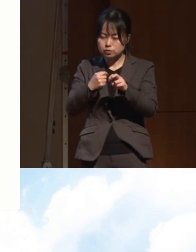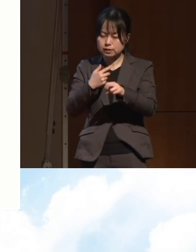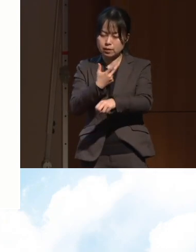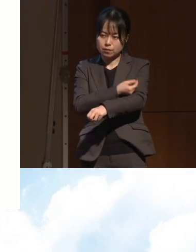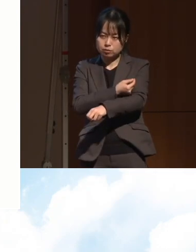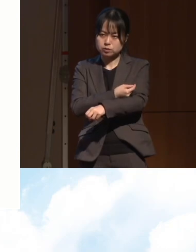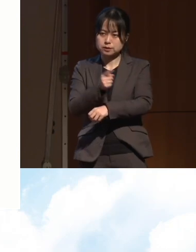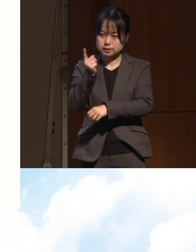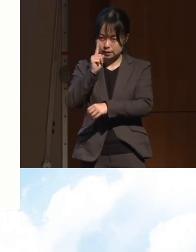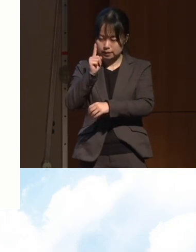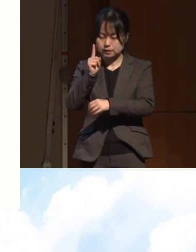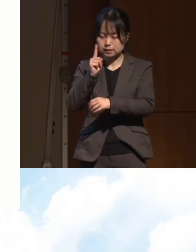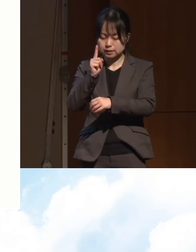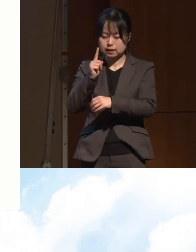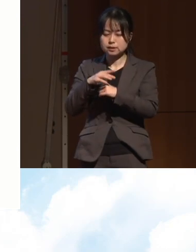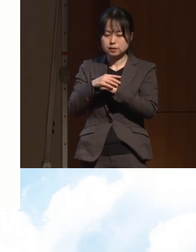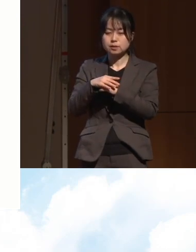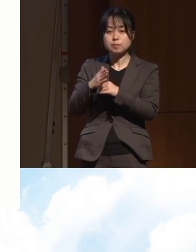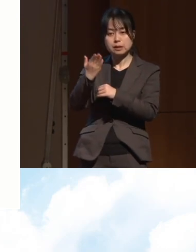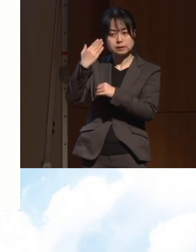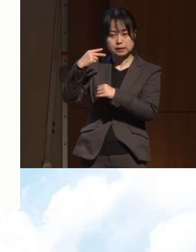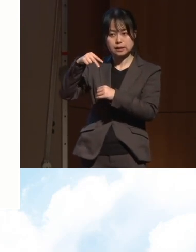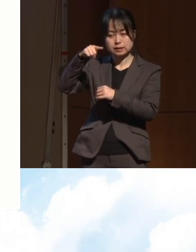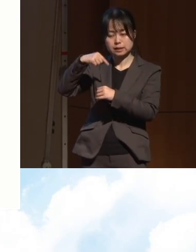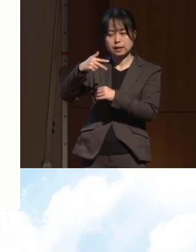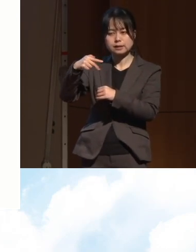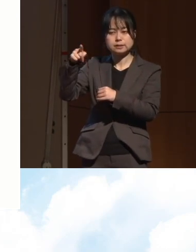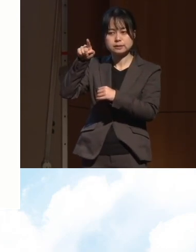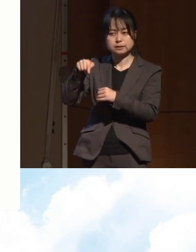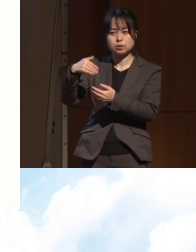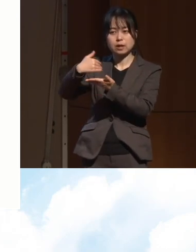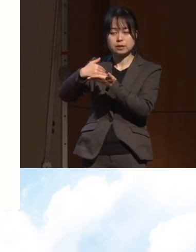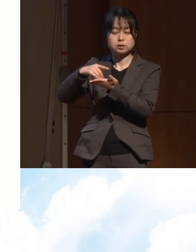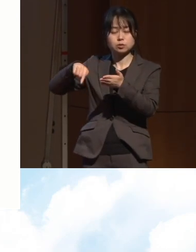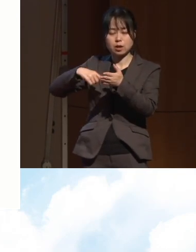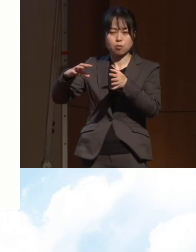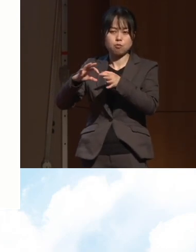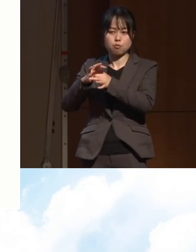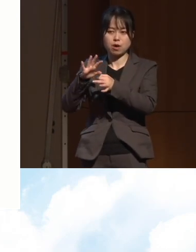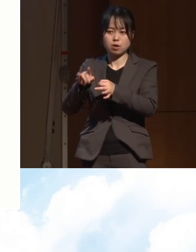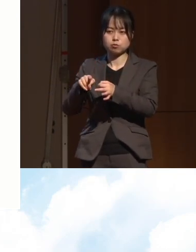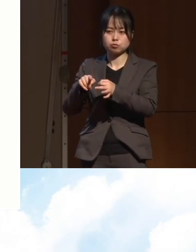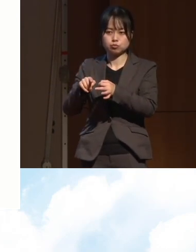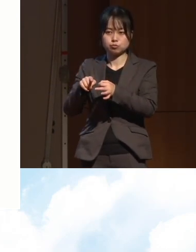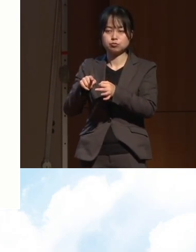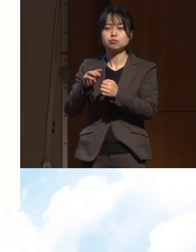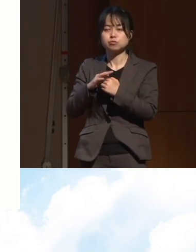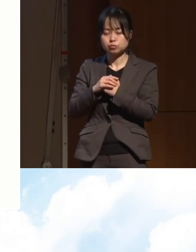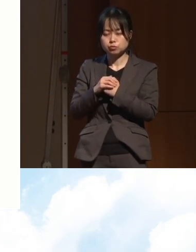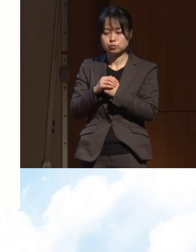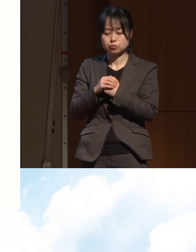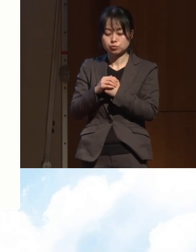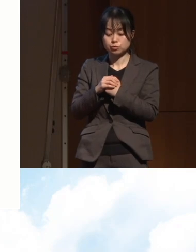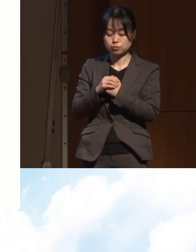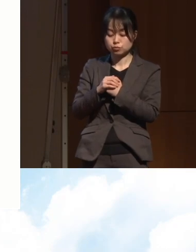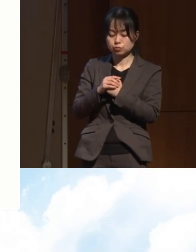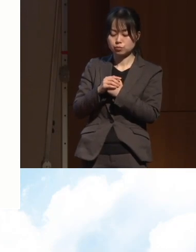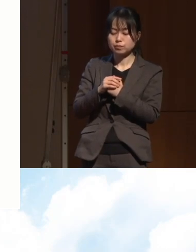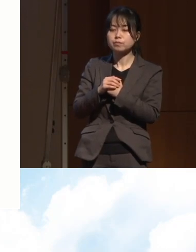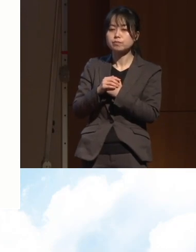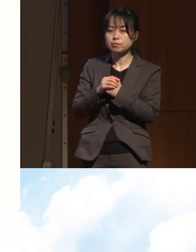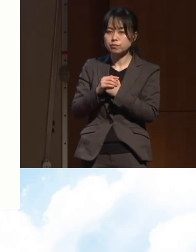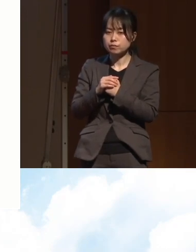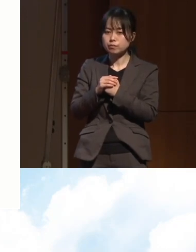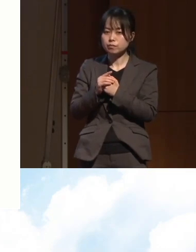to Nancy's point, that would allow us, and these, what you can see here are clustered, the